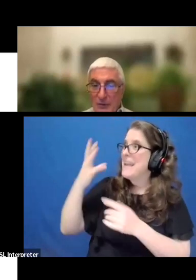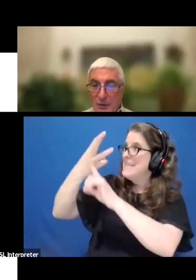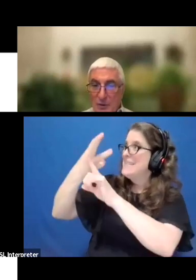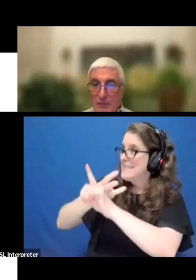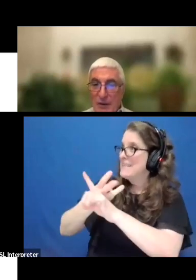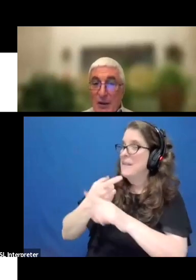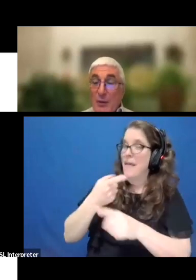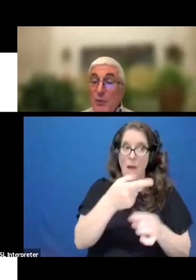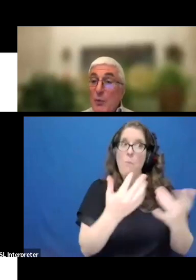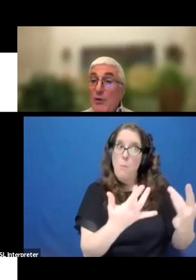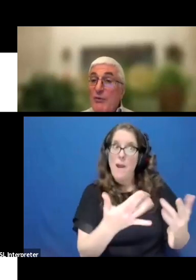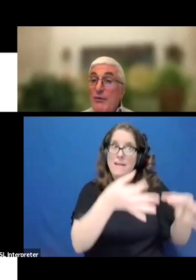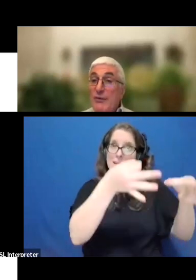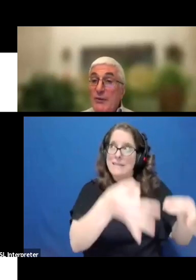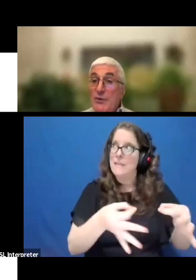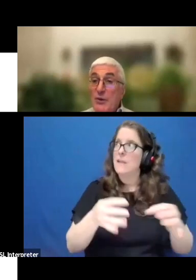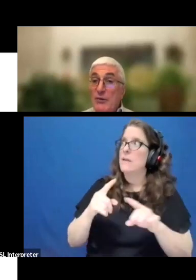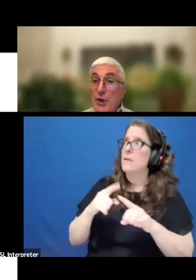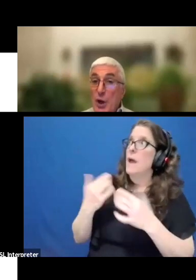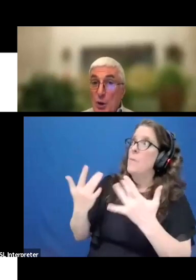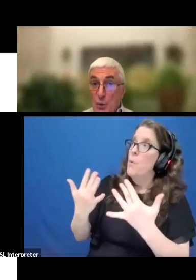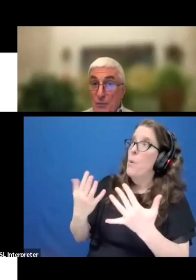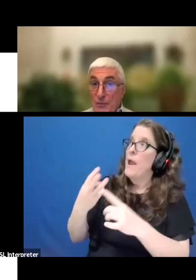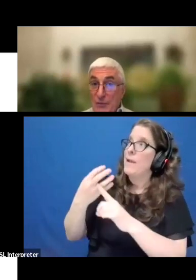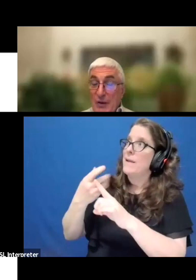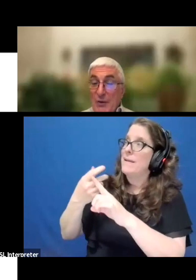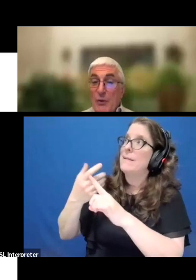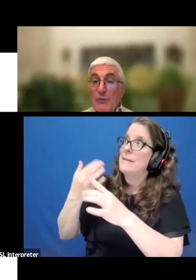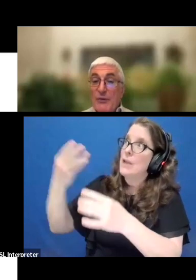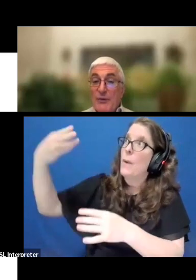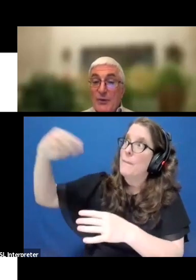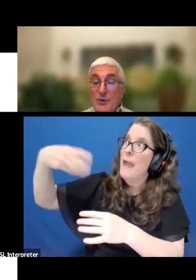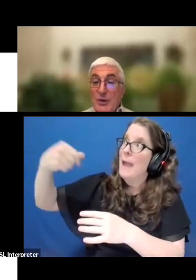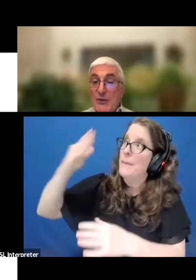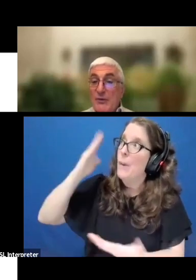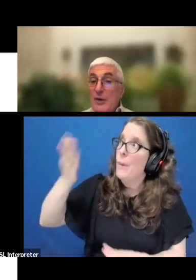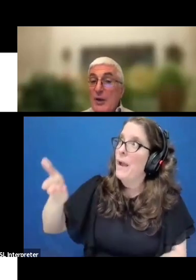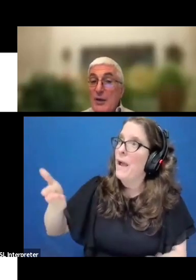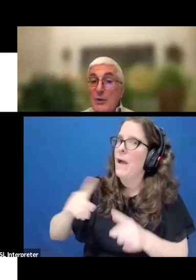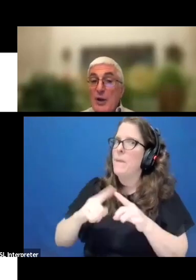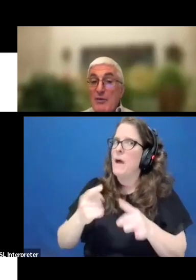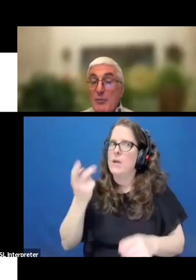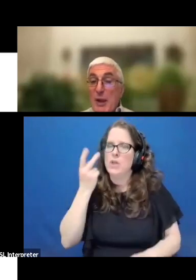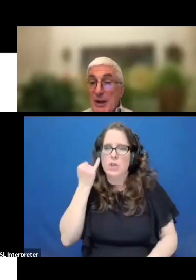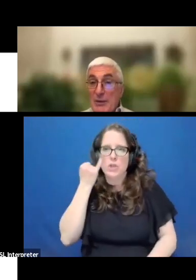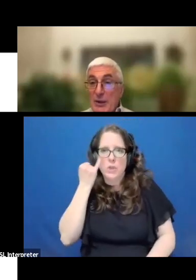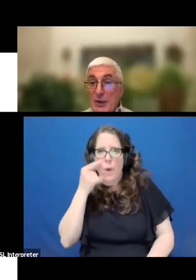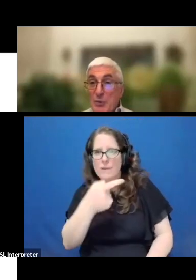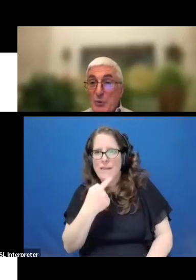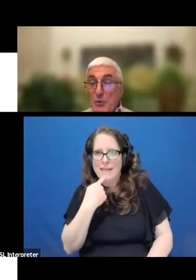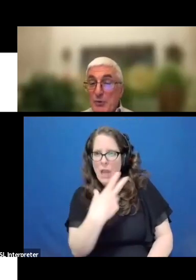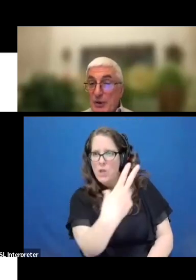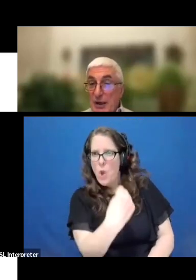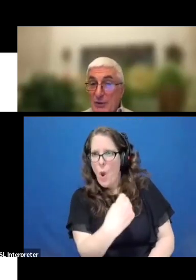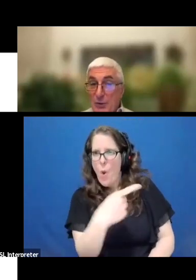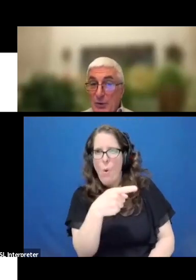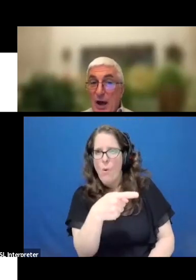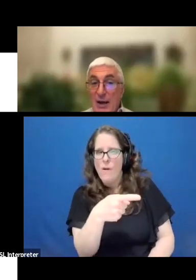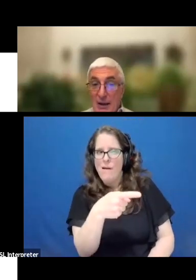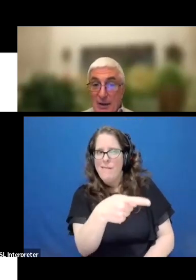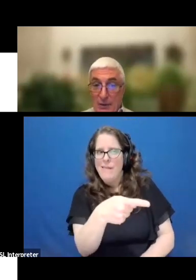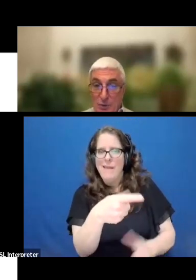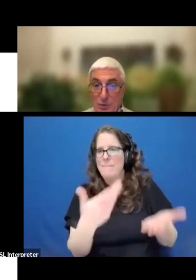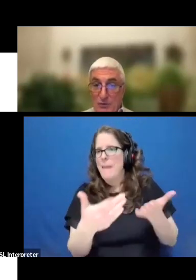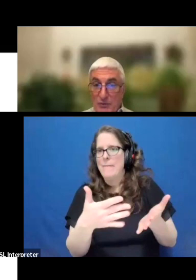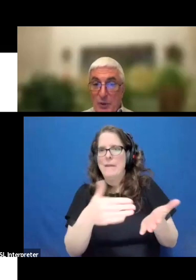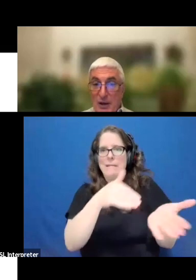the decision. But what if the decision is no? What if the decision is you have medically improved and you're